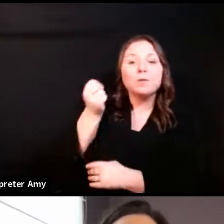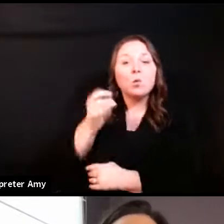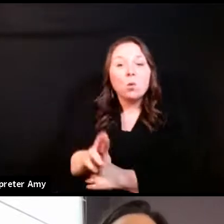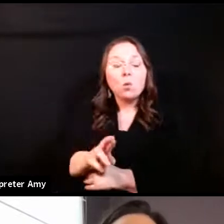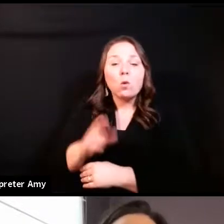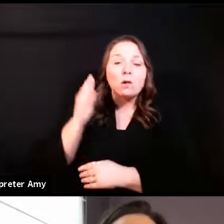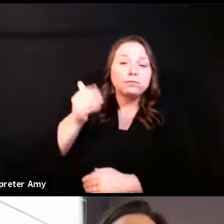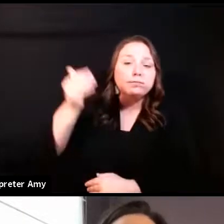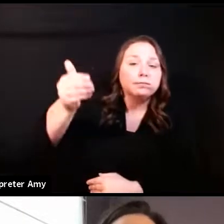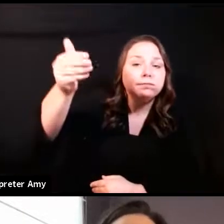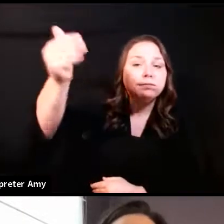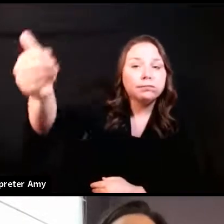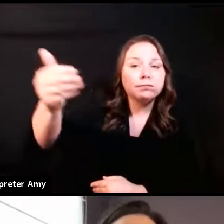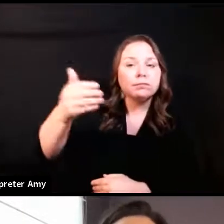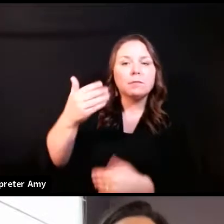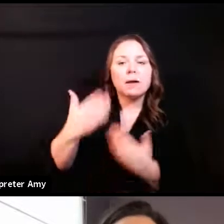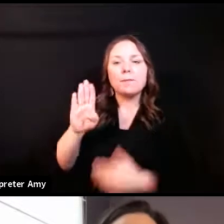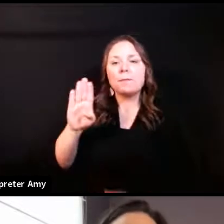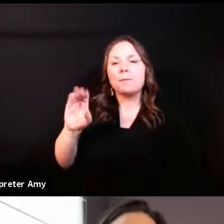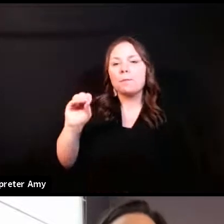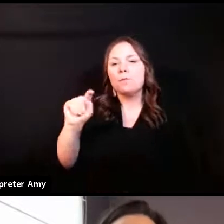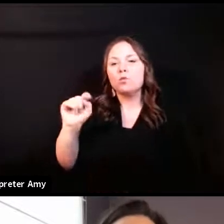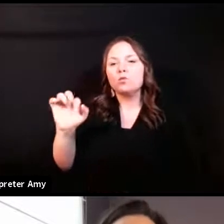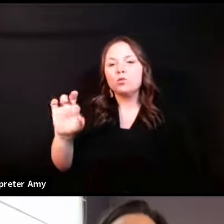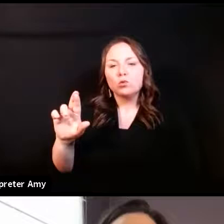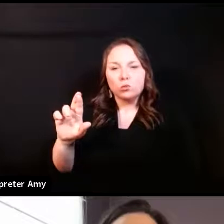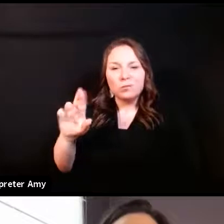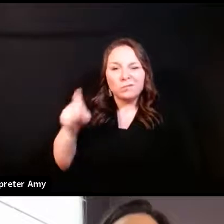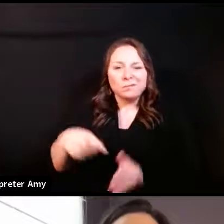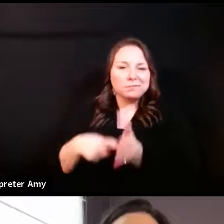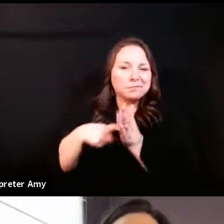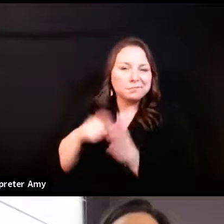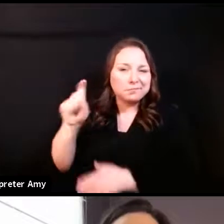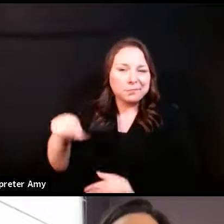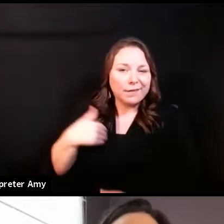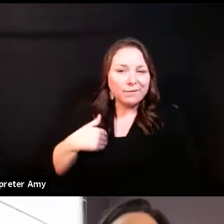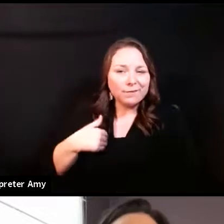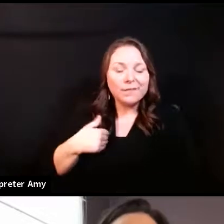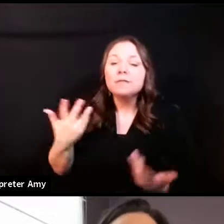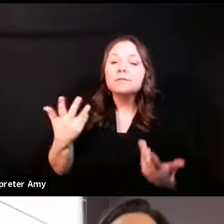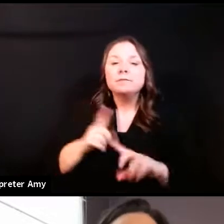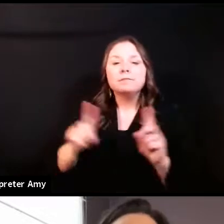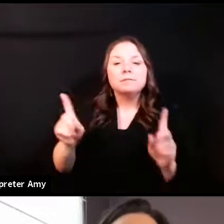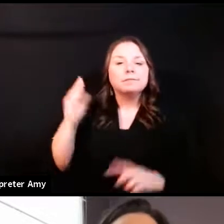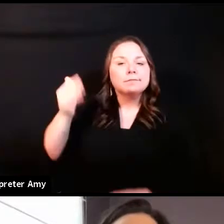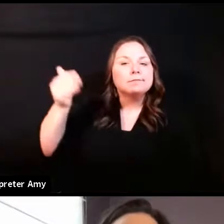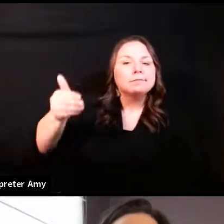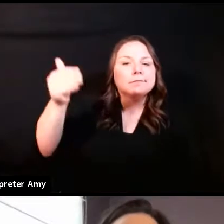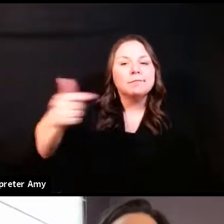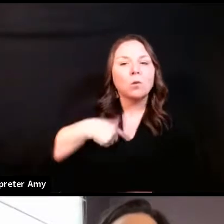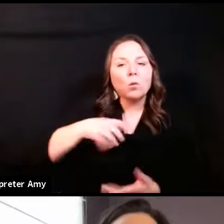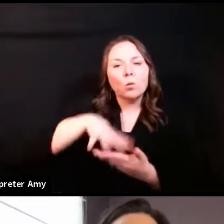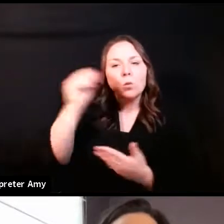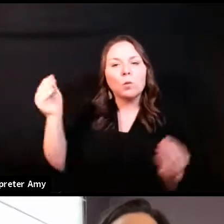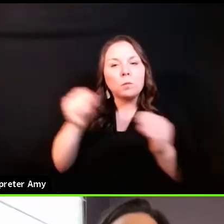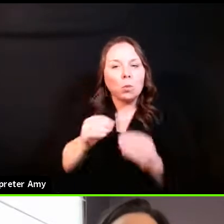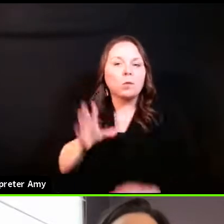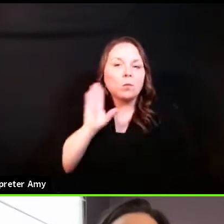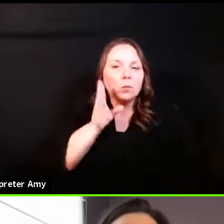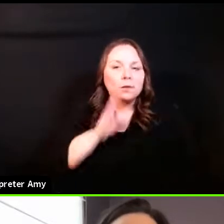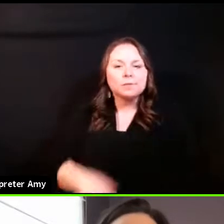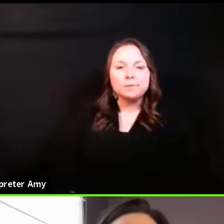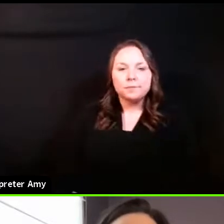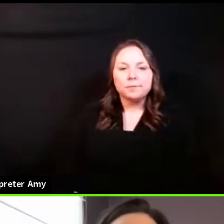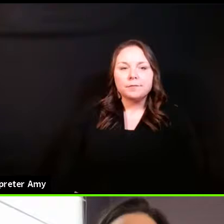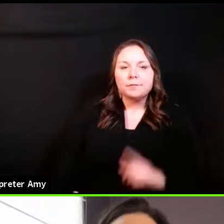down the line that a booster shot is required. So likely we're going to know more about this as time goes by. Yeah, and it sounds